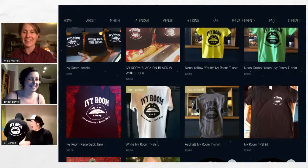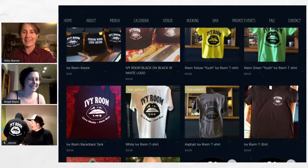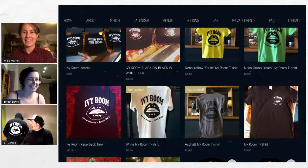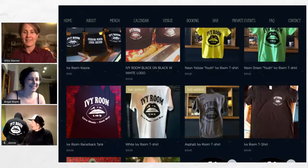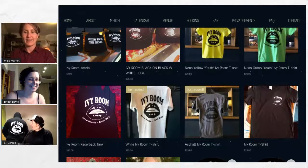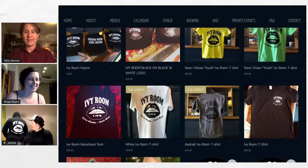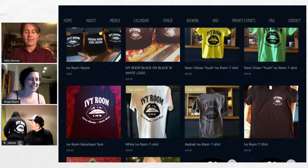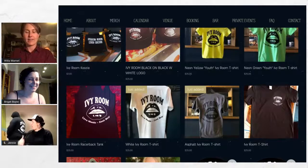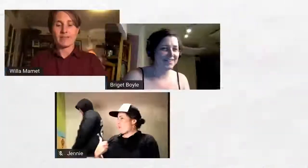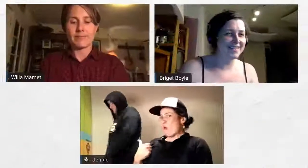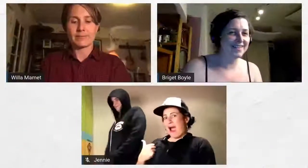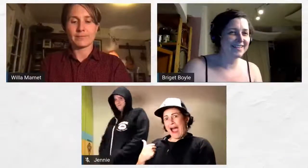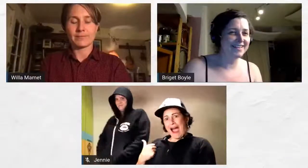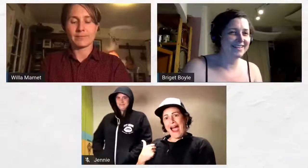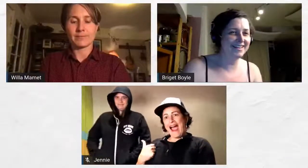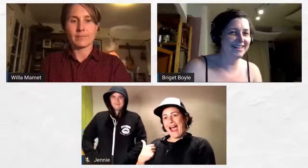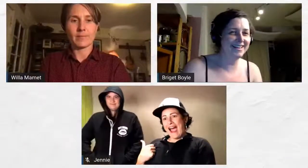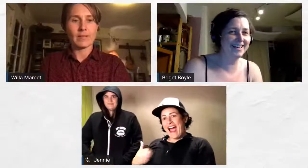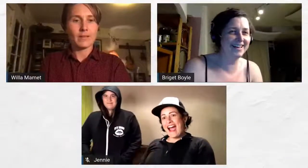back.